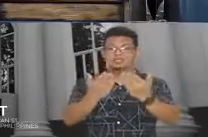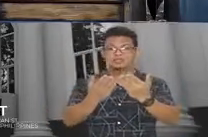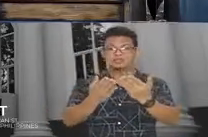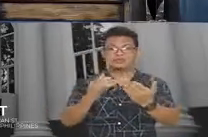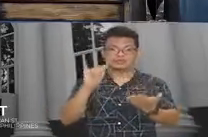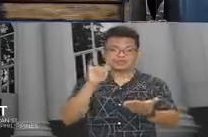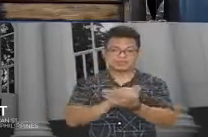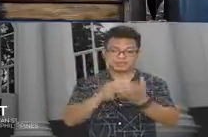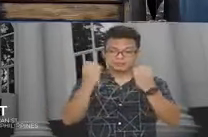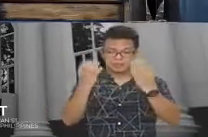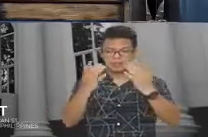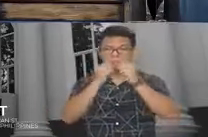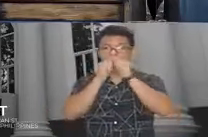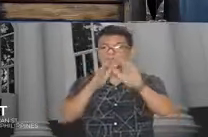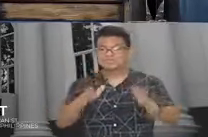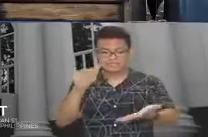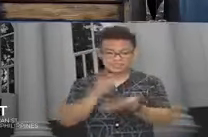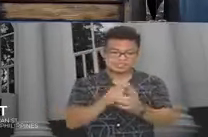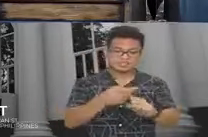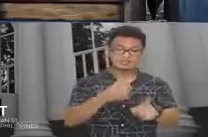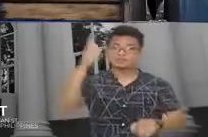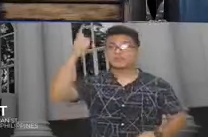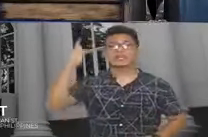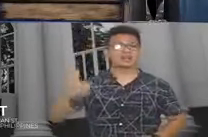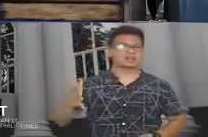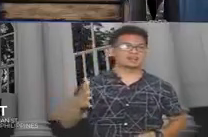pasalamatang adunay blessing, gikan na sa Ginoo.